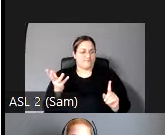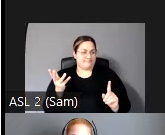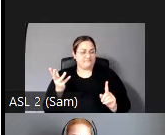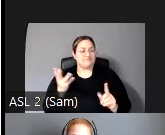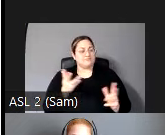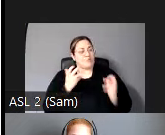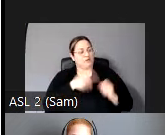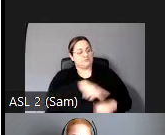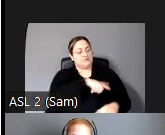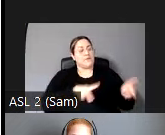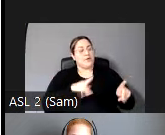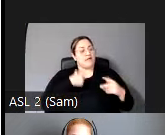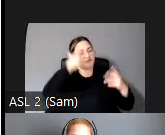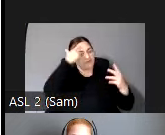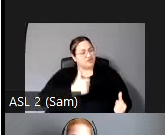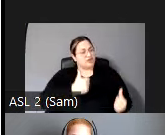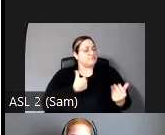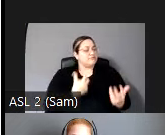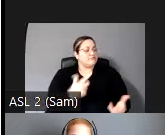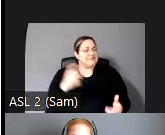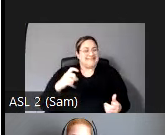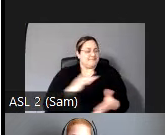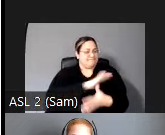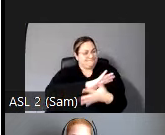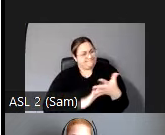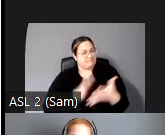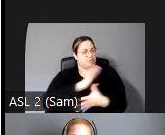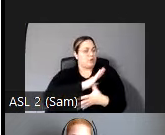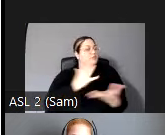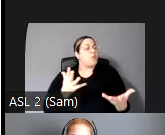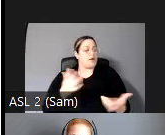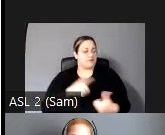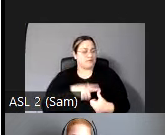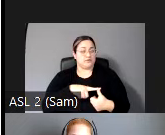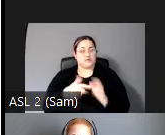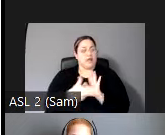But we actually need information, training, and resources for the very people